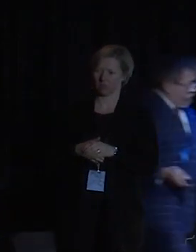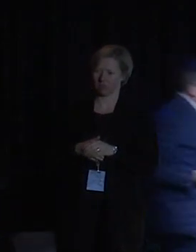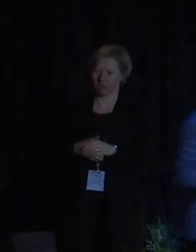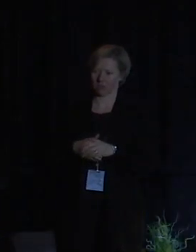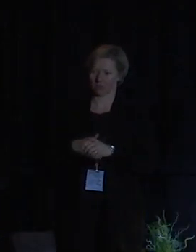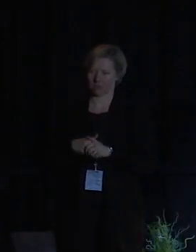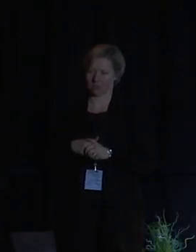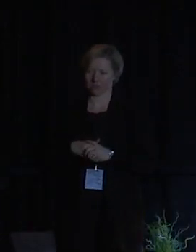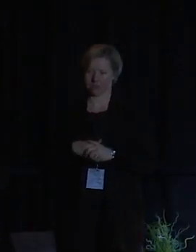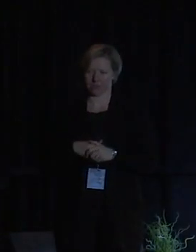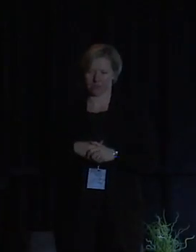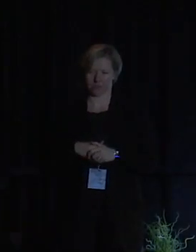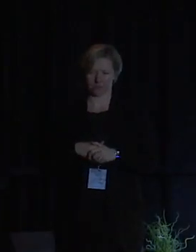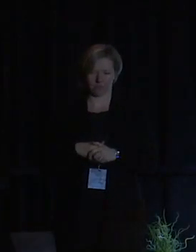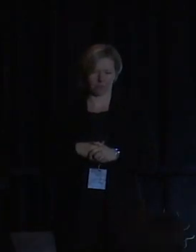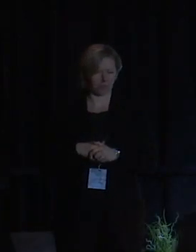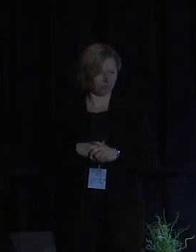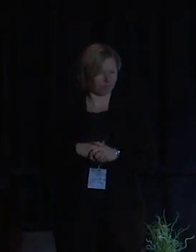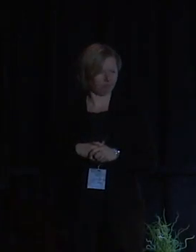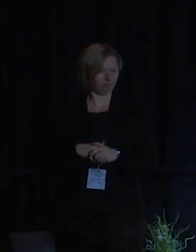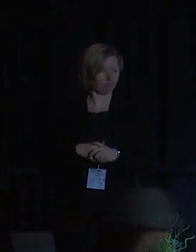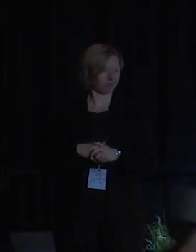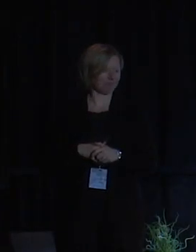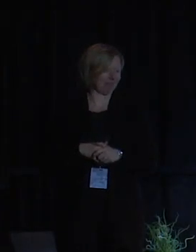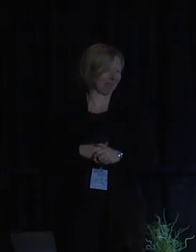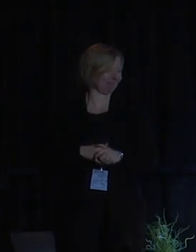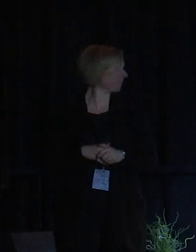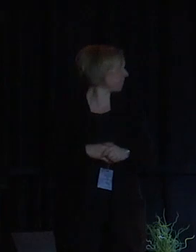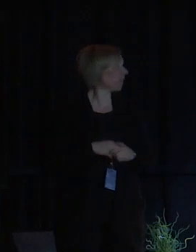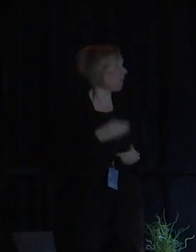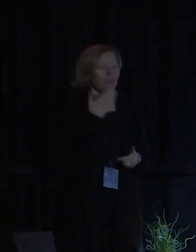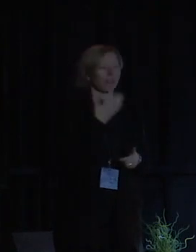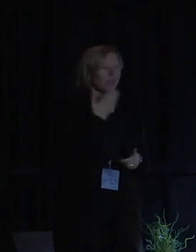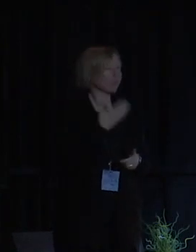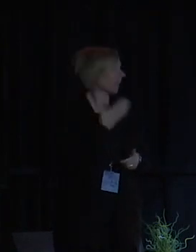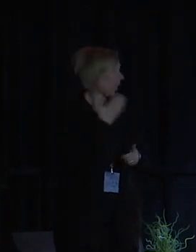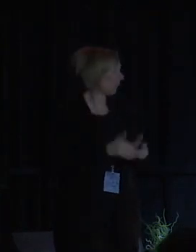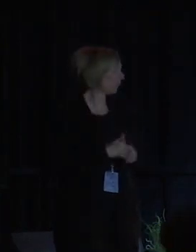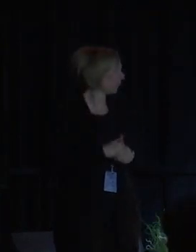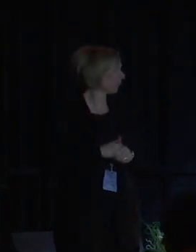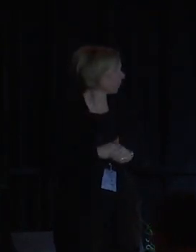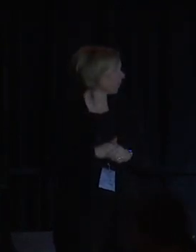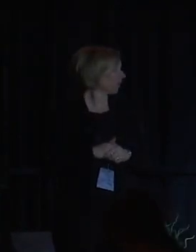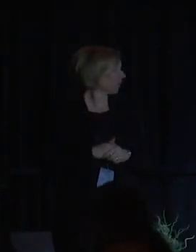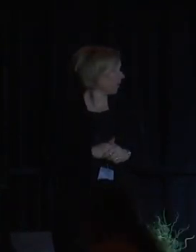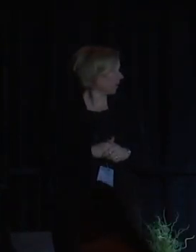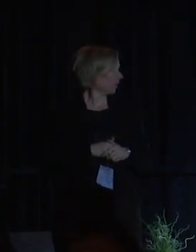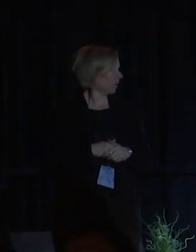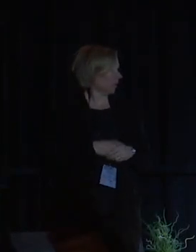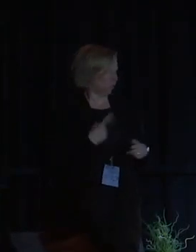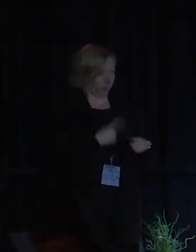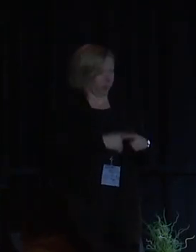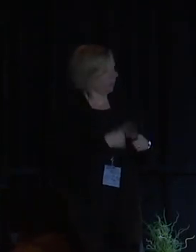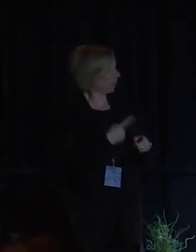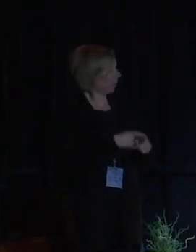Thank you. Oh, there's a bit more. Sorry, I thought we were at the last slide. So we are going local fabularium time. A bit more coughs. So let's just whiz. Oh, this